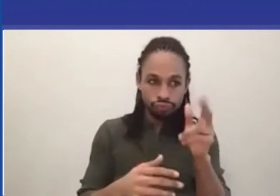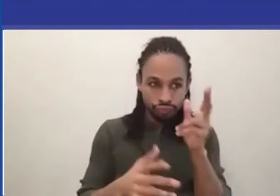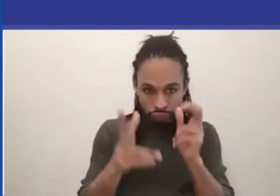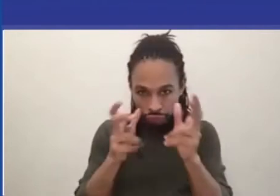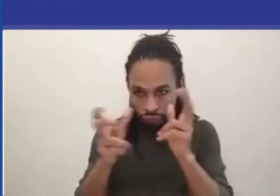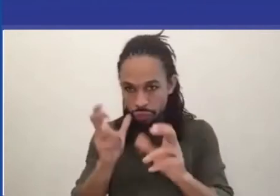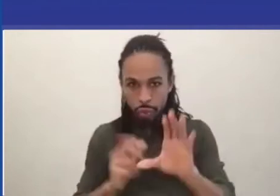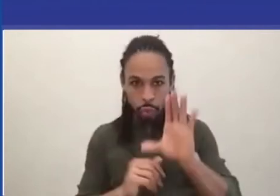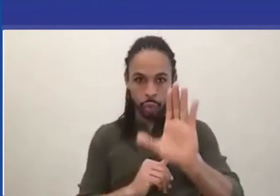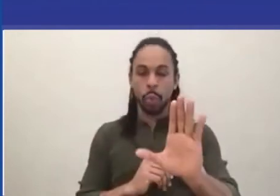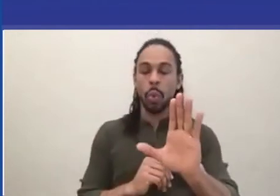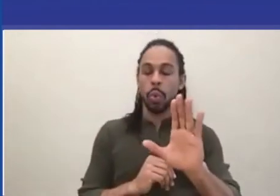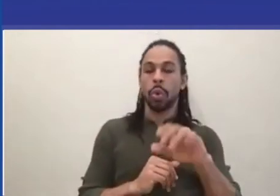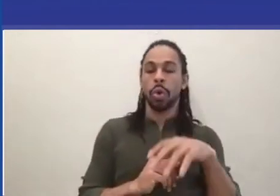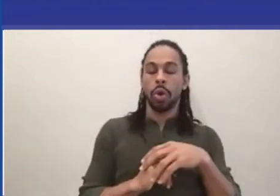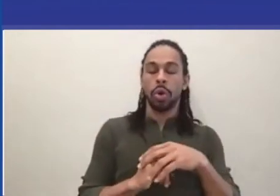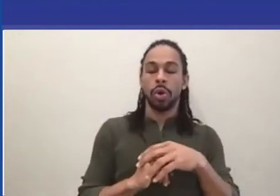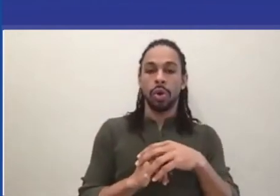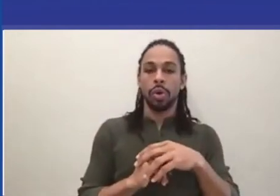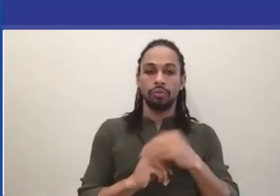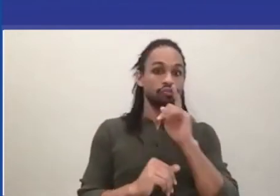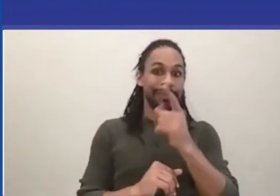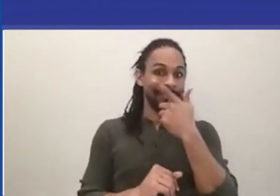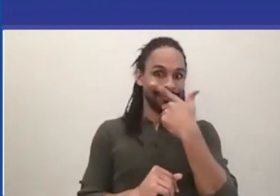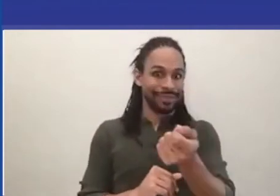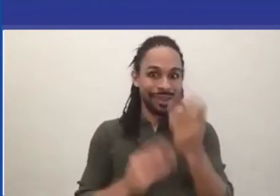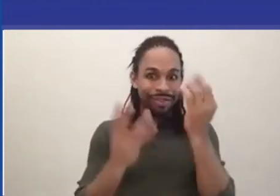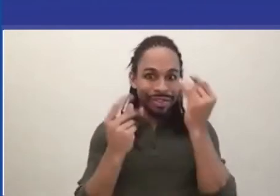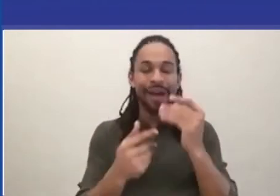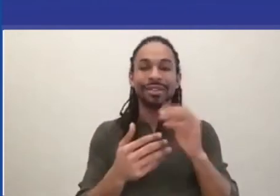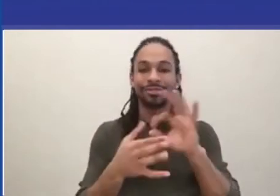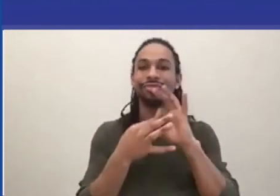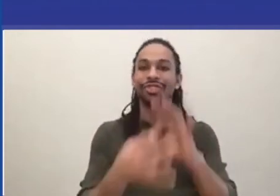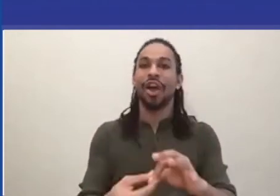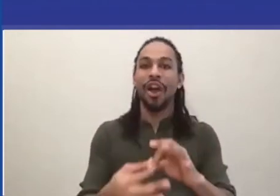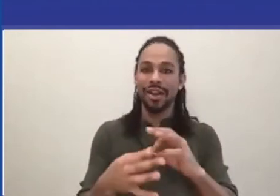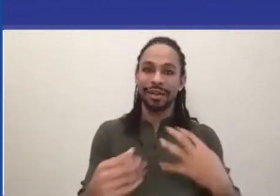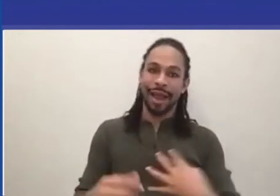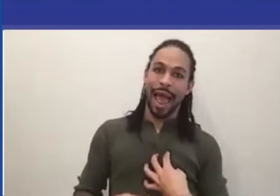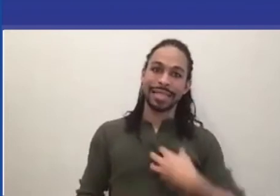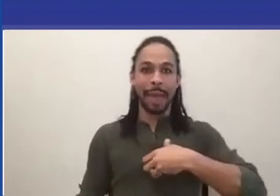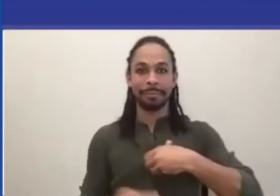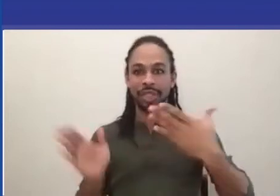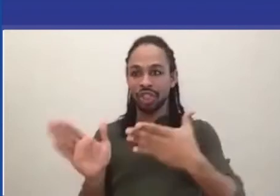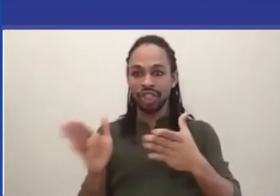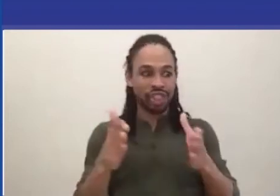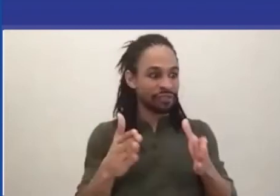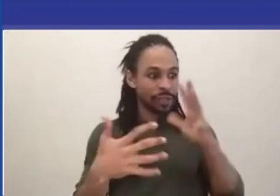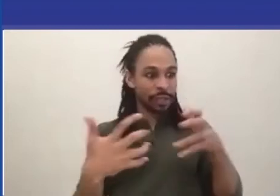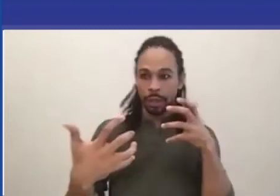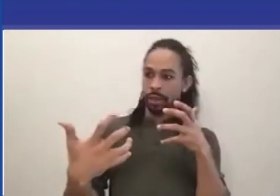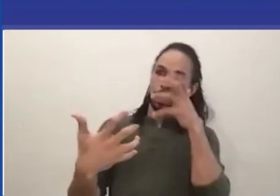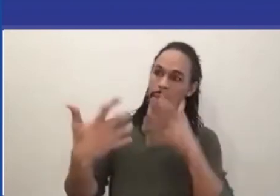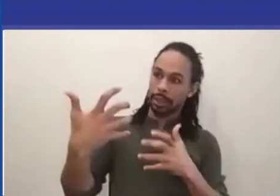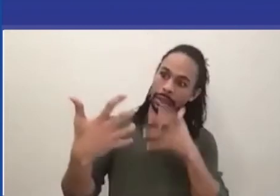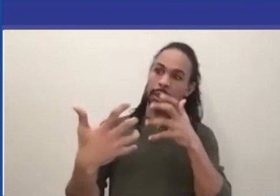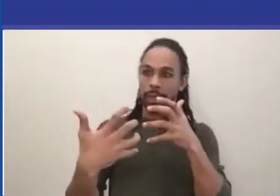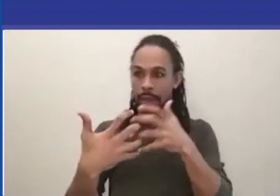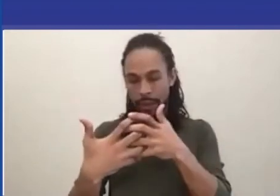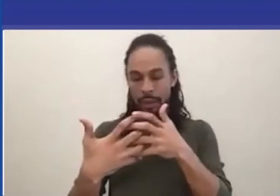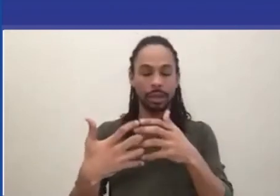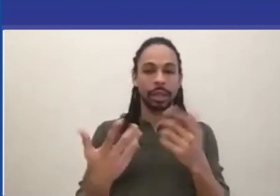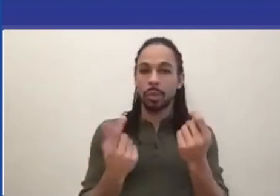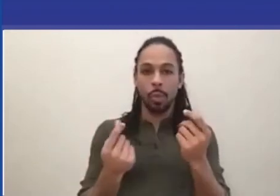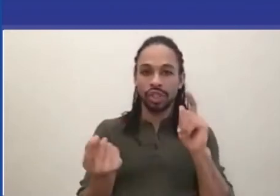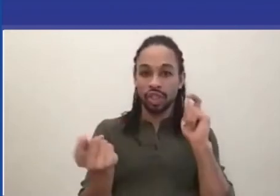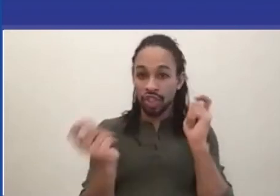of really interesting thoughts about adaptation, you know, about what has changed, what we've gained, what